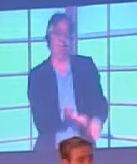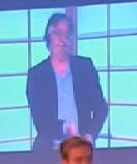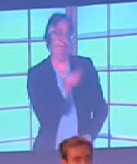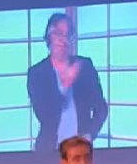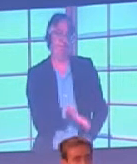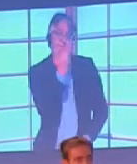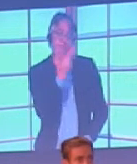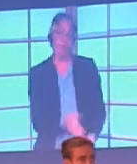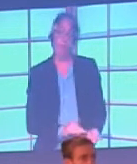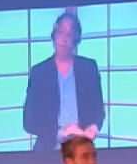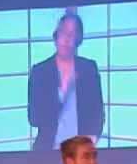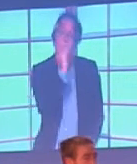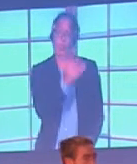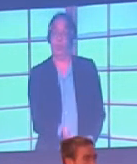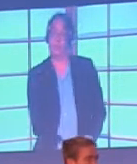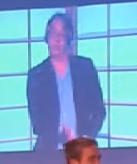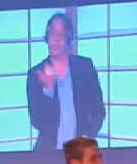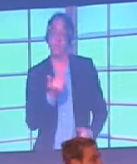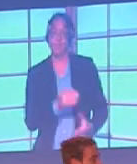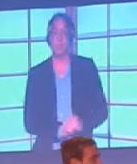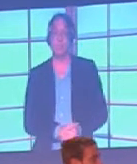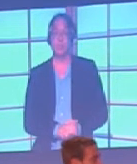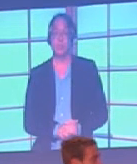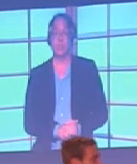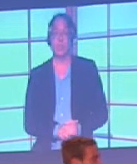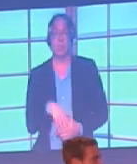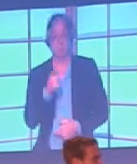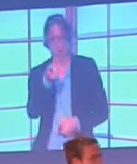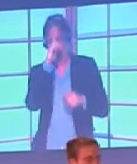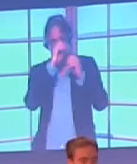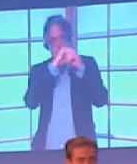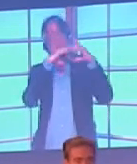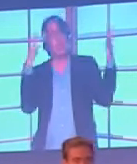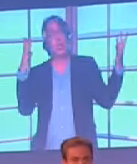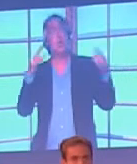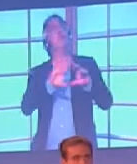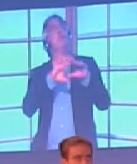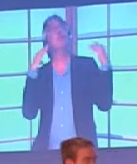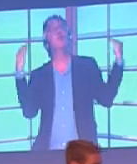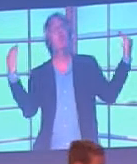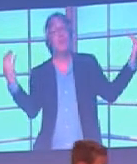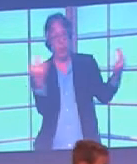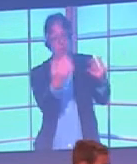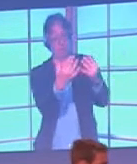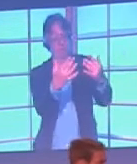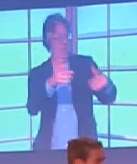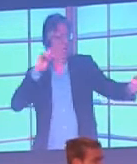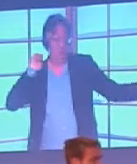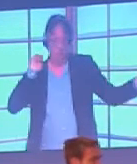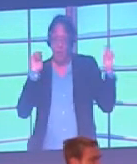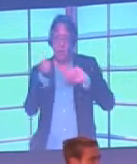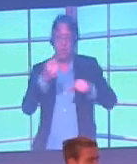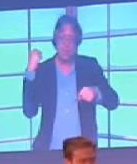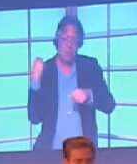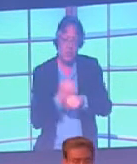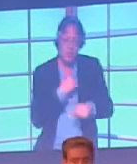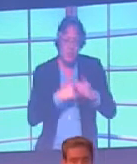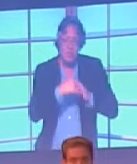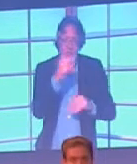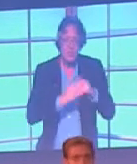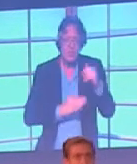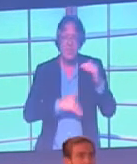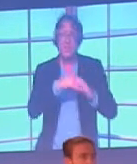can imagine that rebuilding a stadium or renovating within our